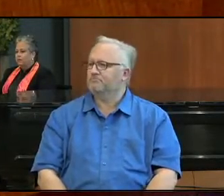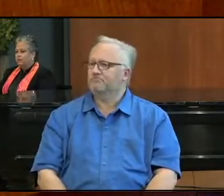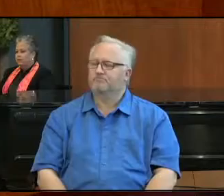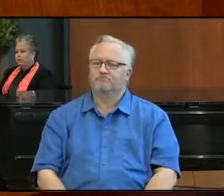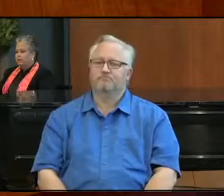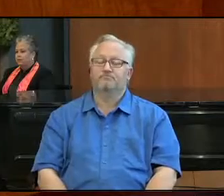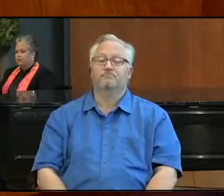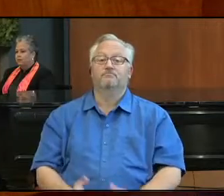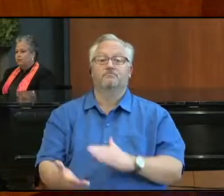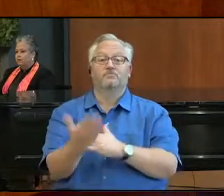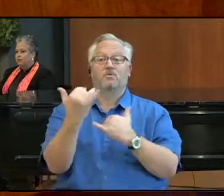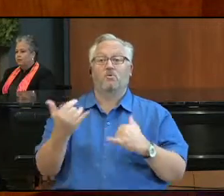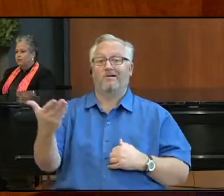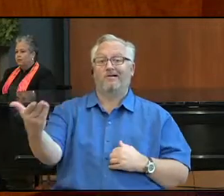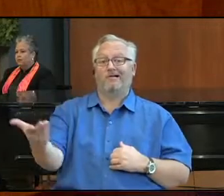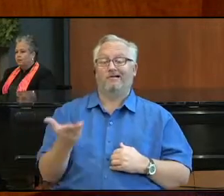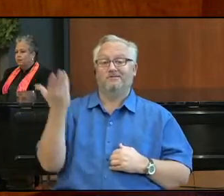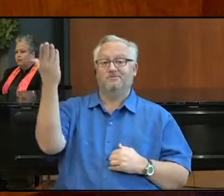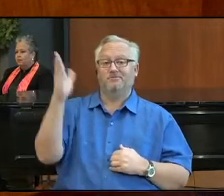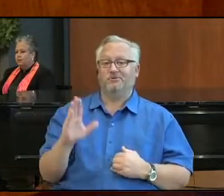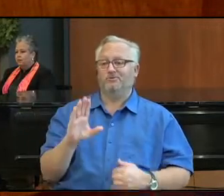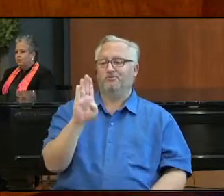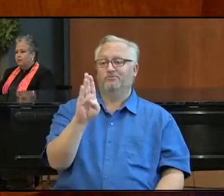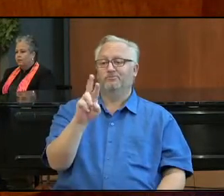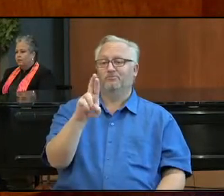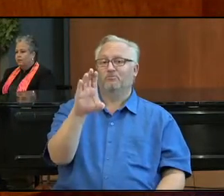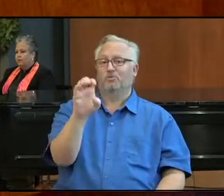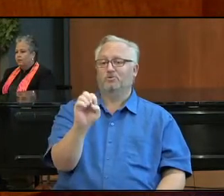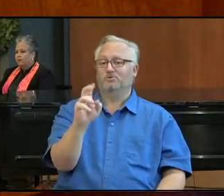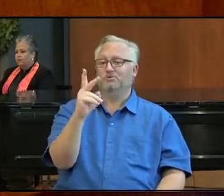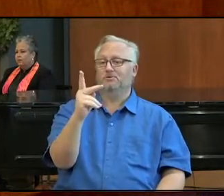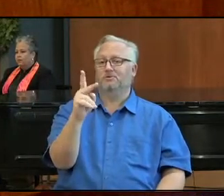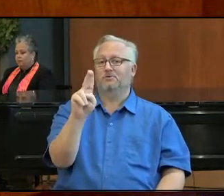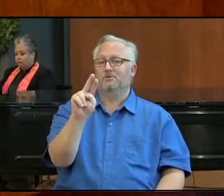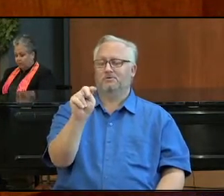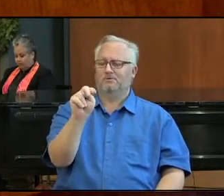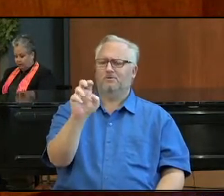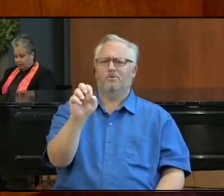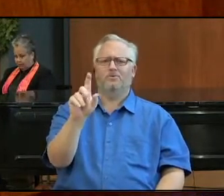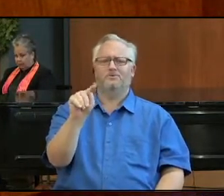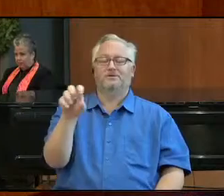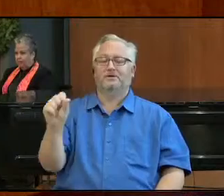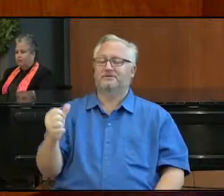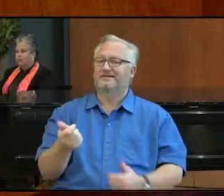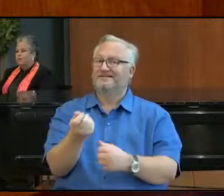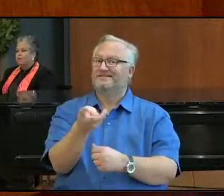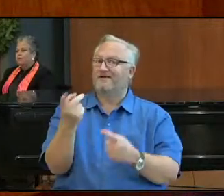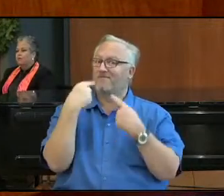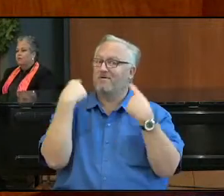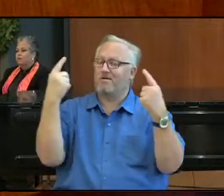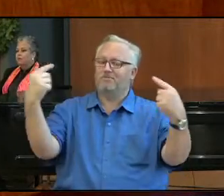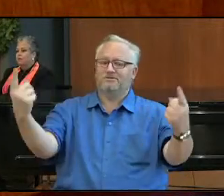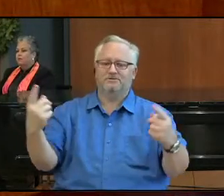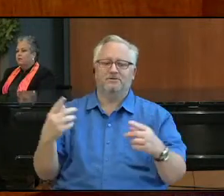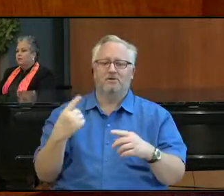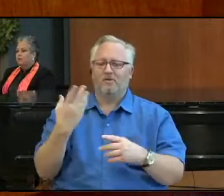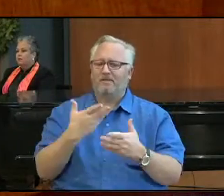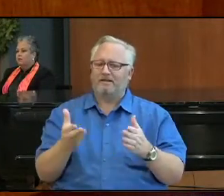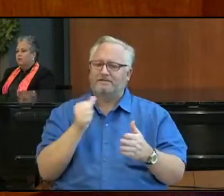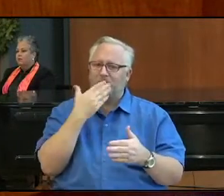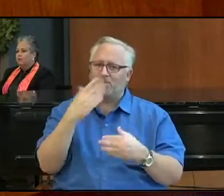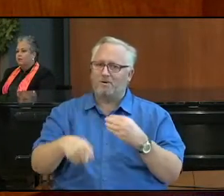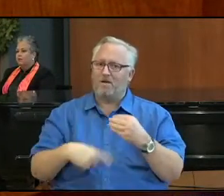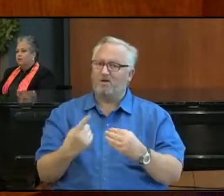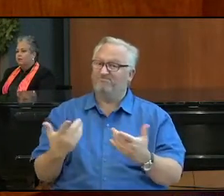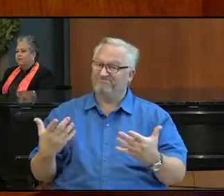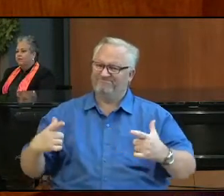Our guest speaker this morning is Bruce Knotts. Bruce has many accomplishments to his name, but one of the things he is not very good at is